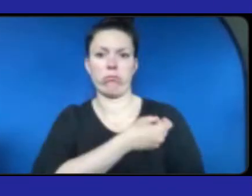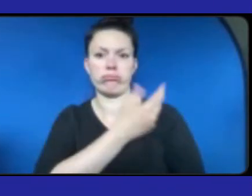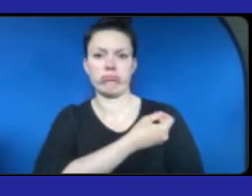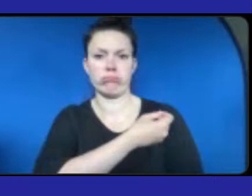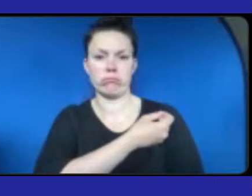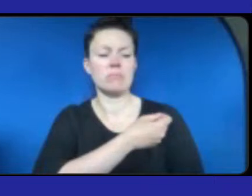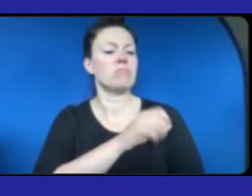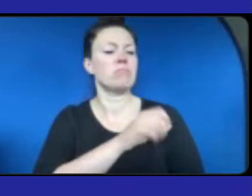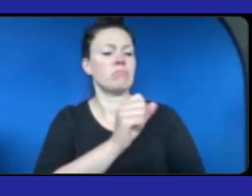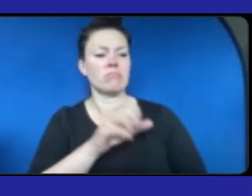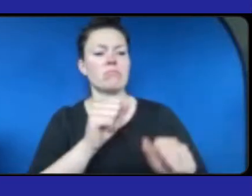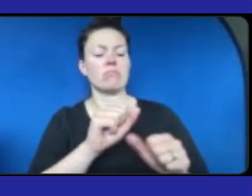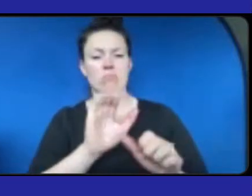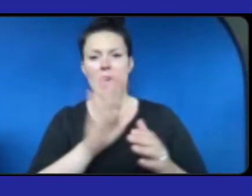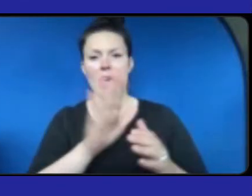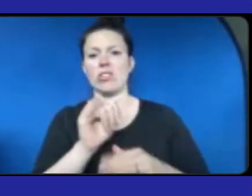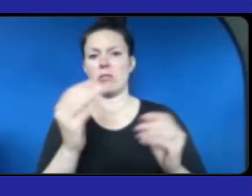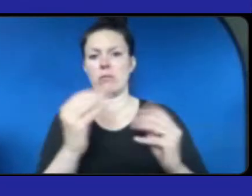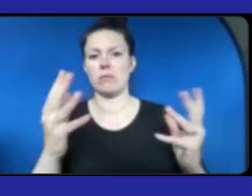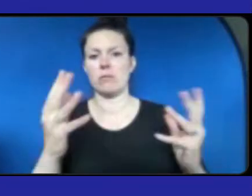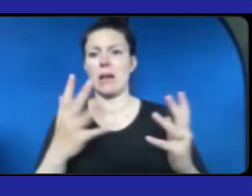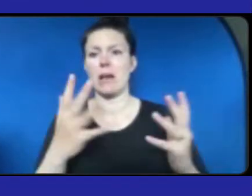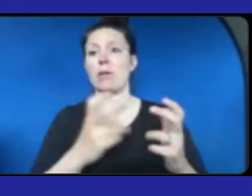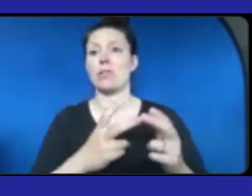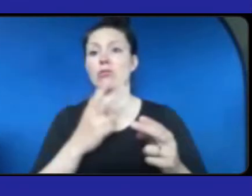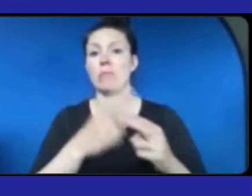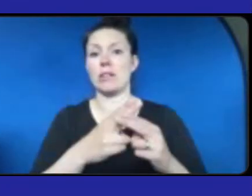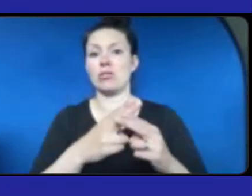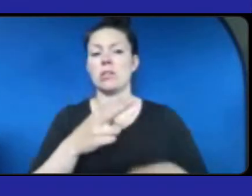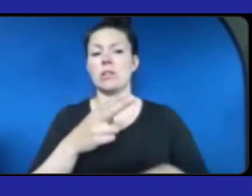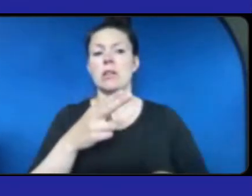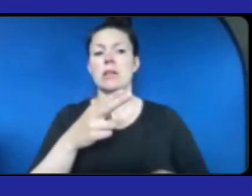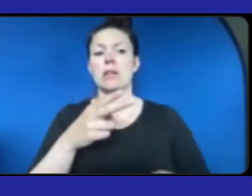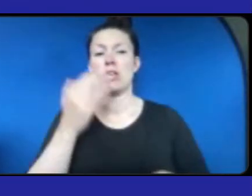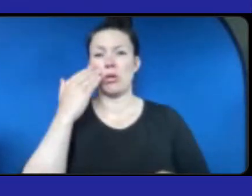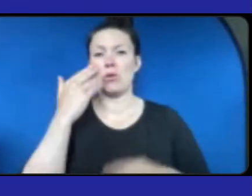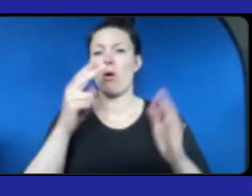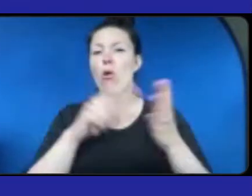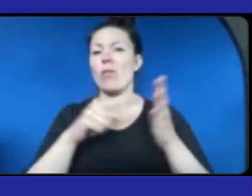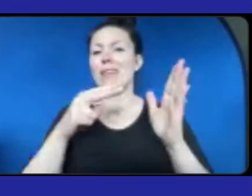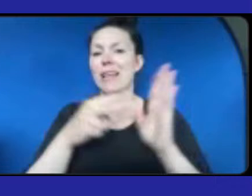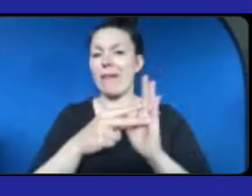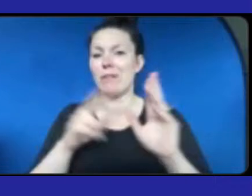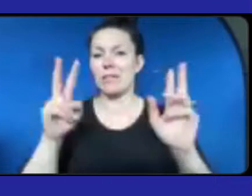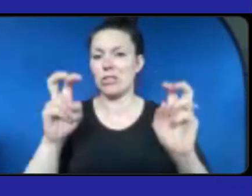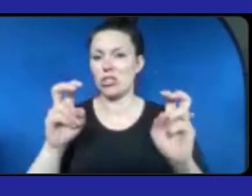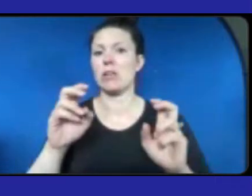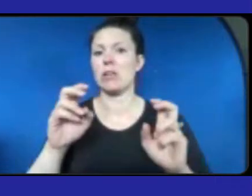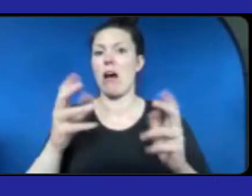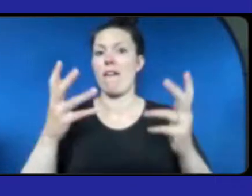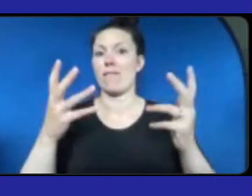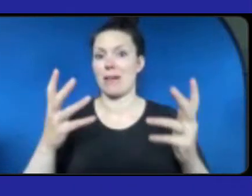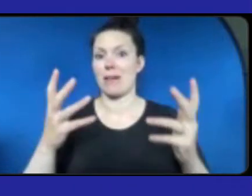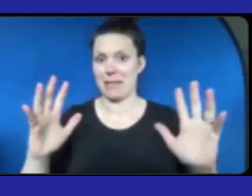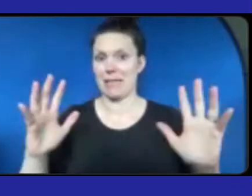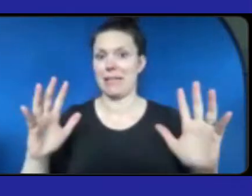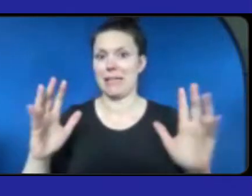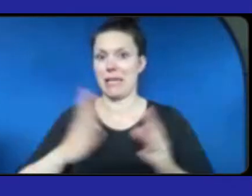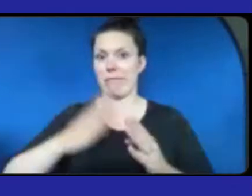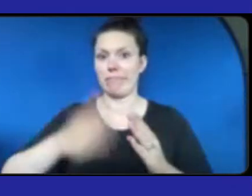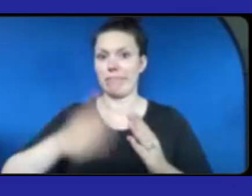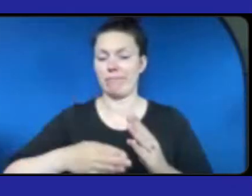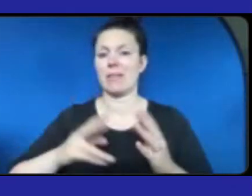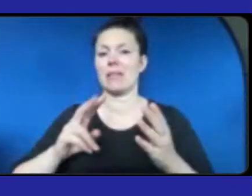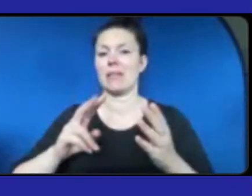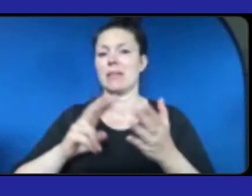that. I'll mention that as you all know, the definition of completed has changed, right? So now it's having a booster is